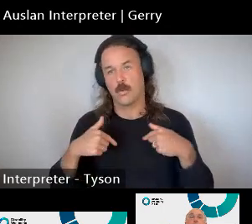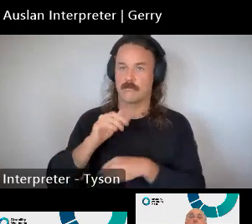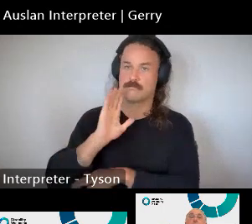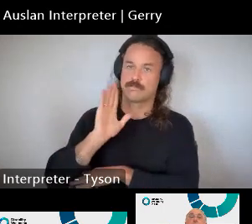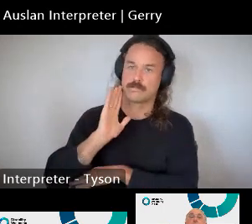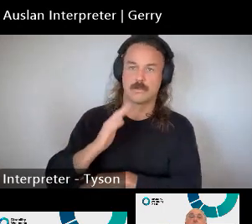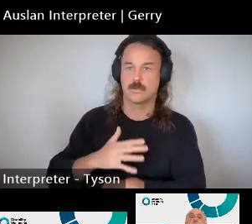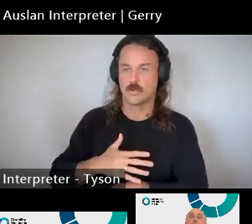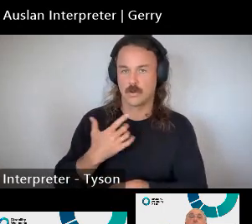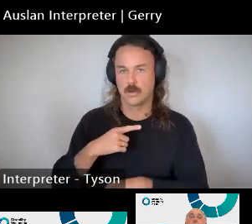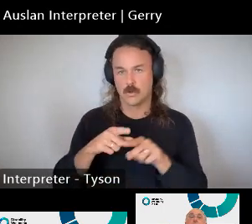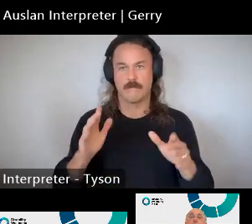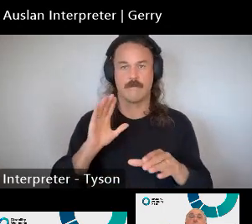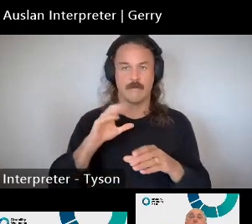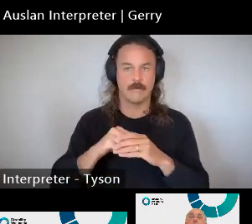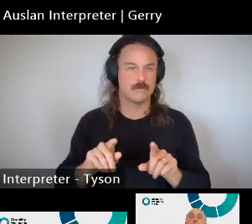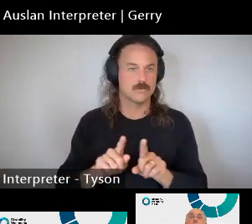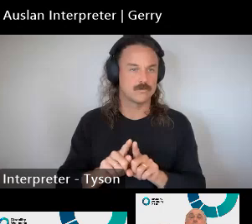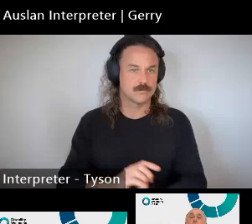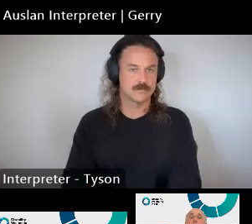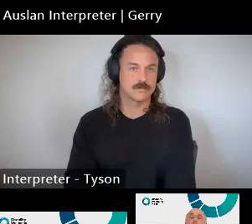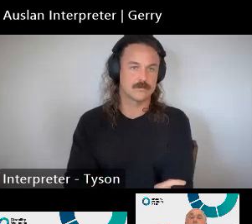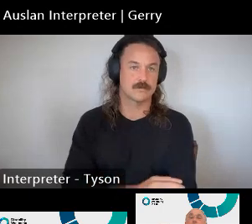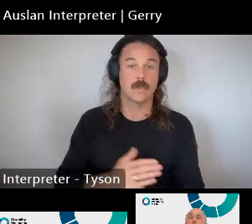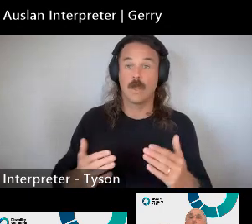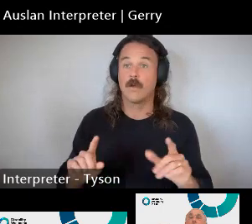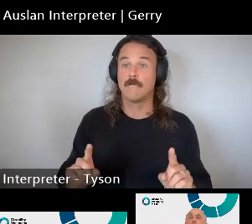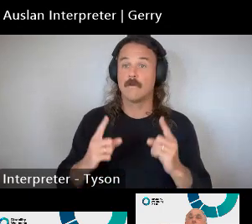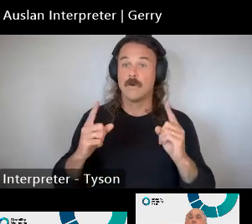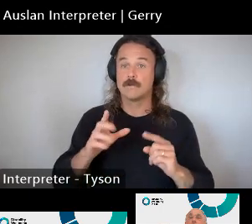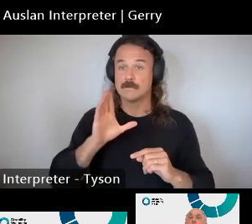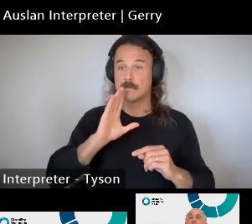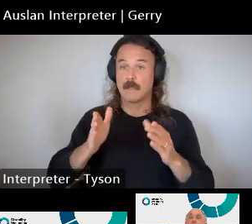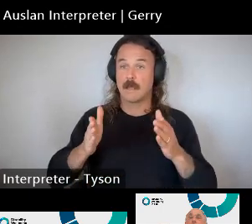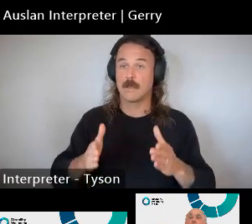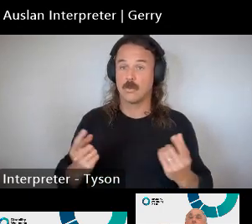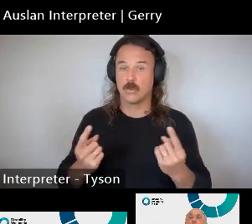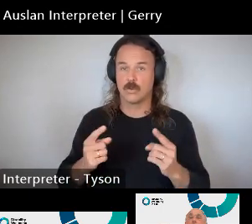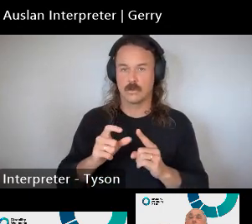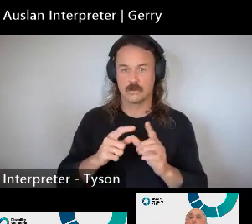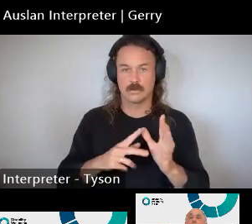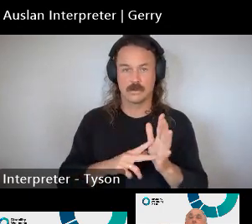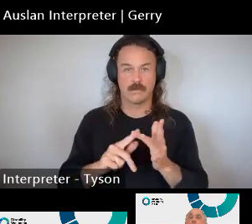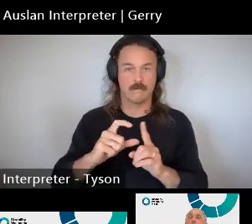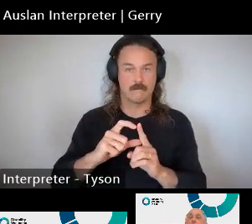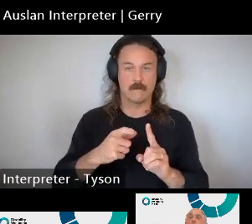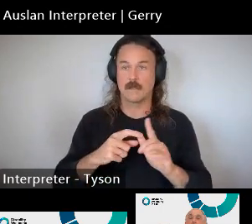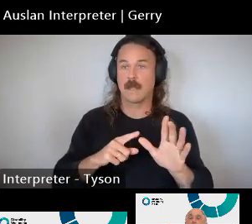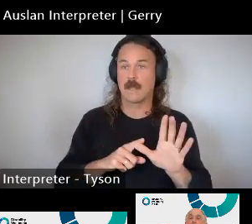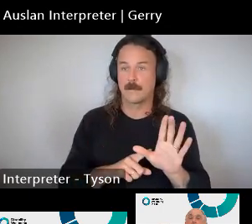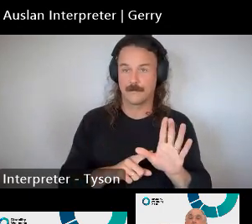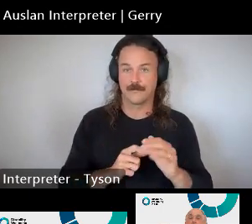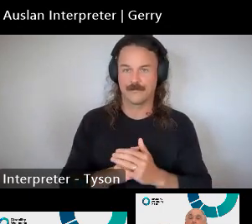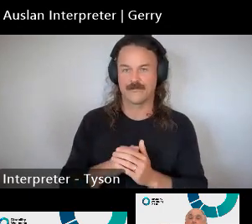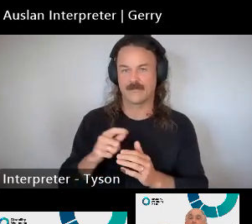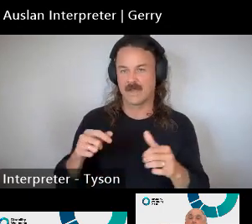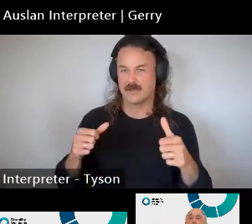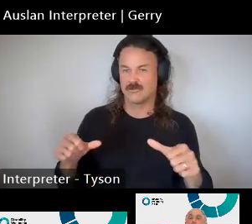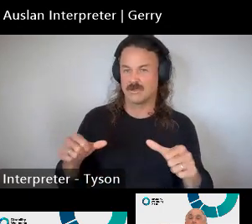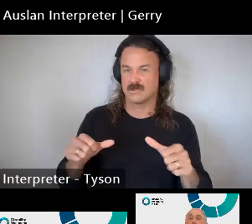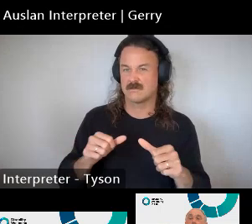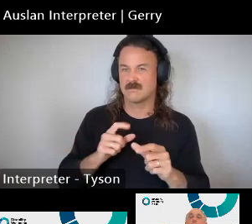So we might move on to our first speaker. So that's David Kay. So David is a strategic advisor